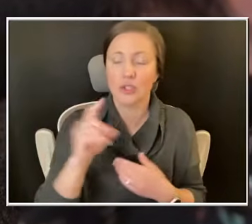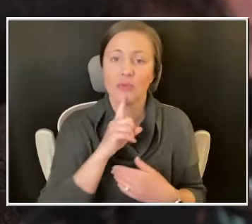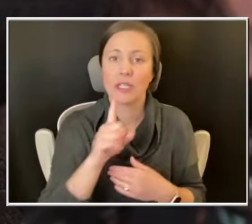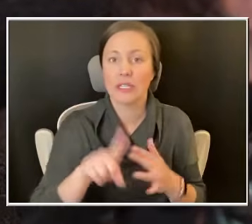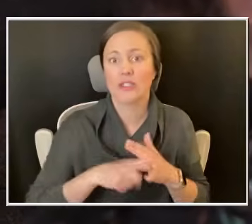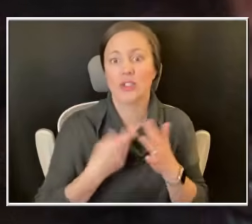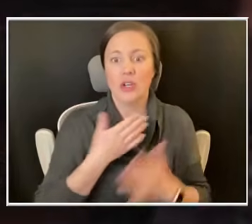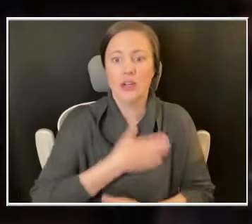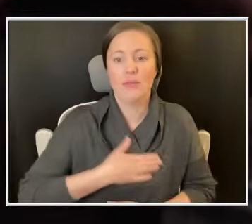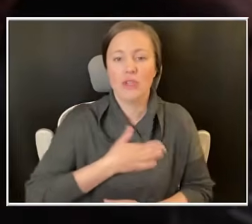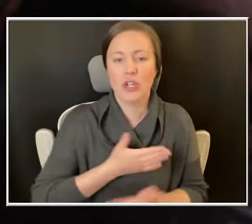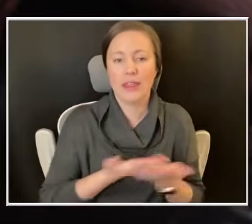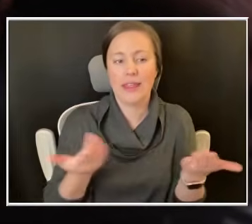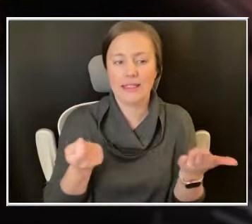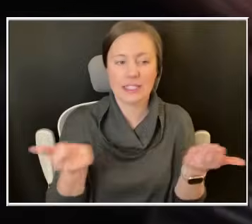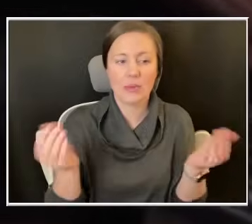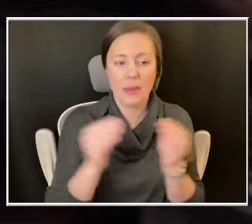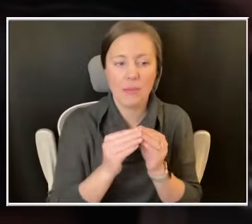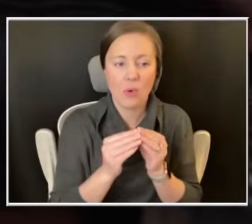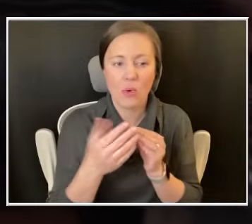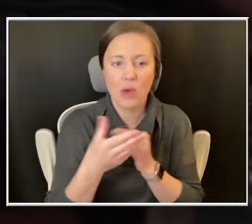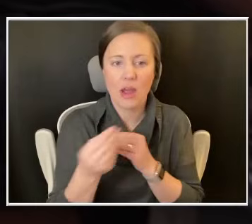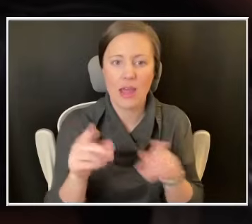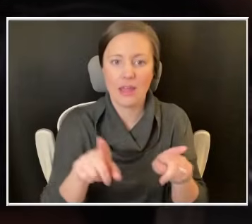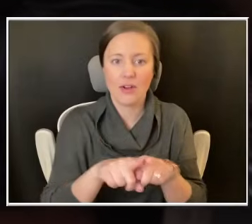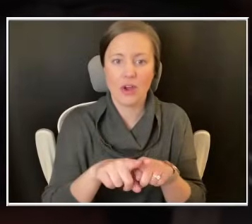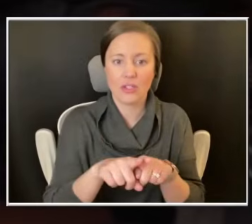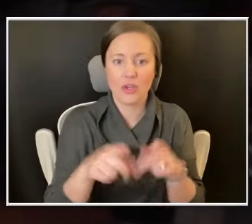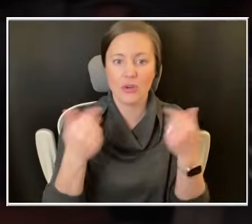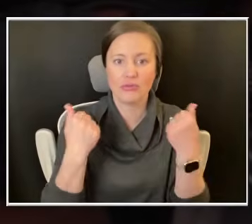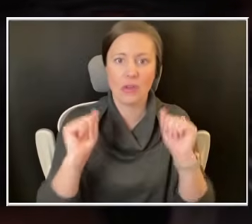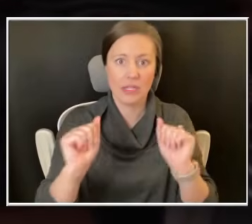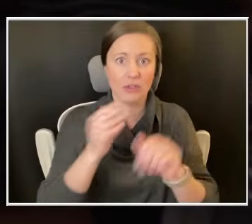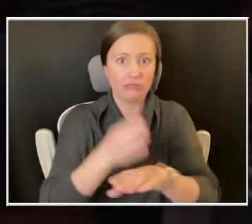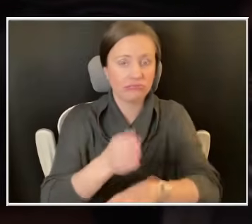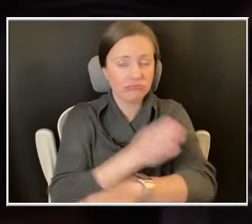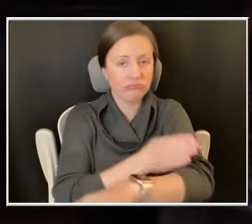a little bit more, but also work on yourself, to get better.